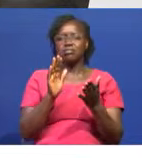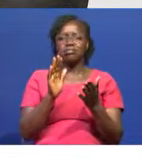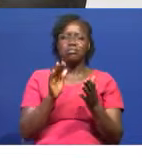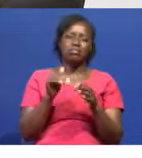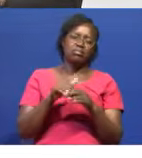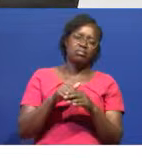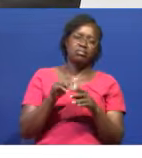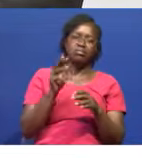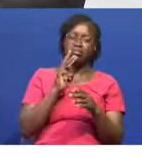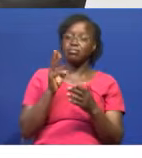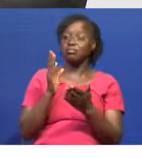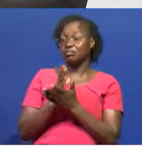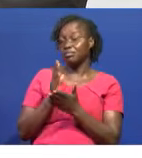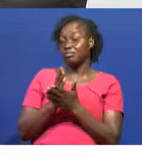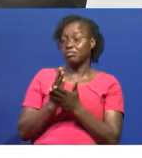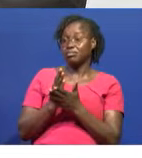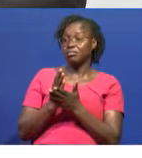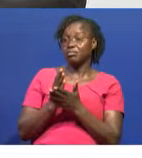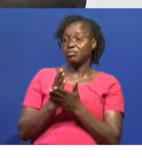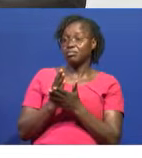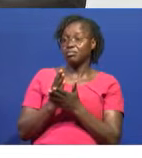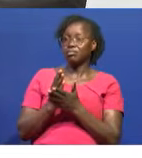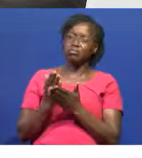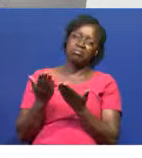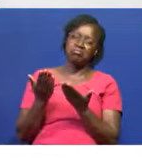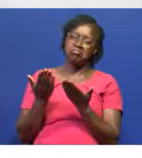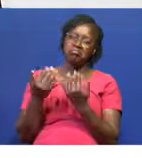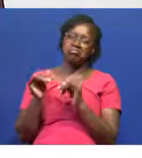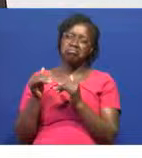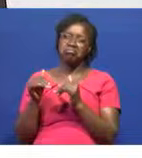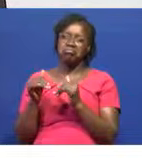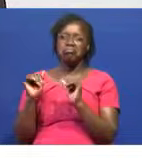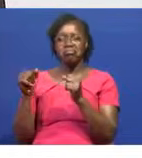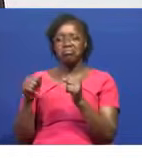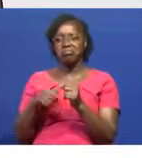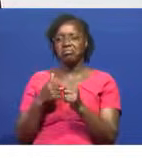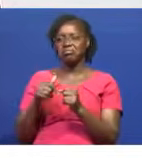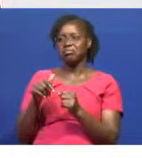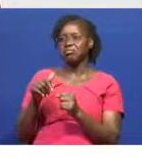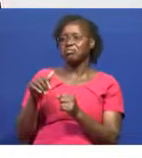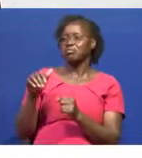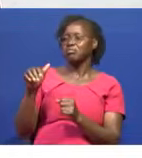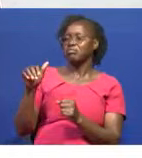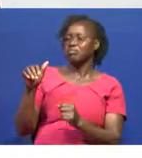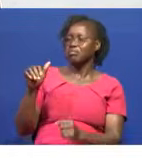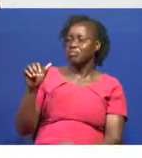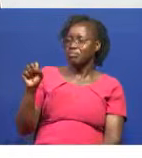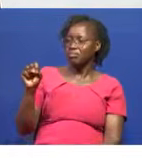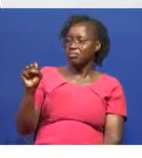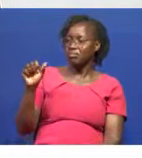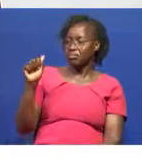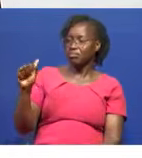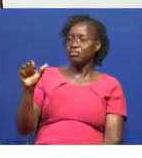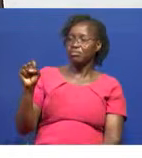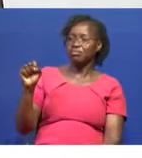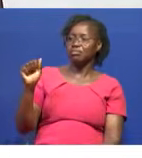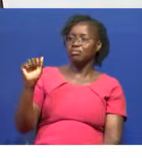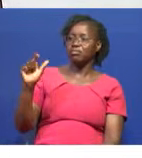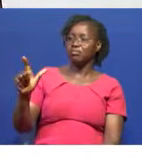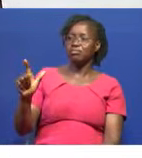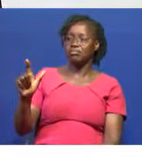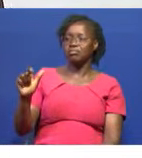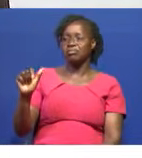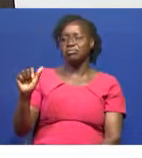comes to... Of course, your guess might be as good as mine. As arid areas, semi-arid areas, probably they might have not shortage